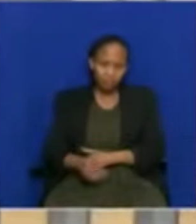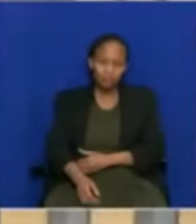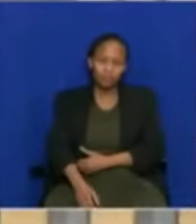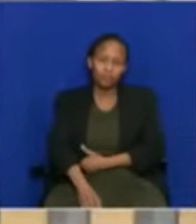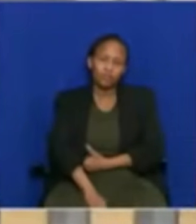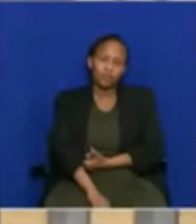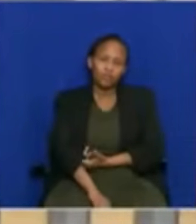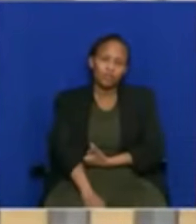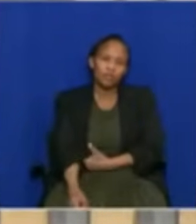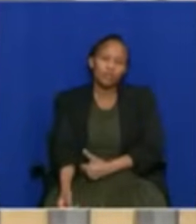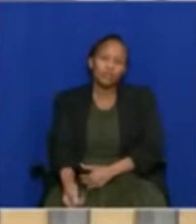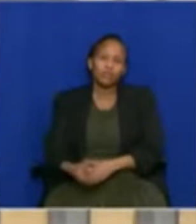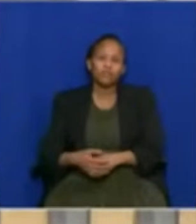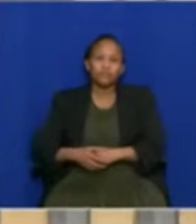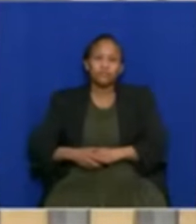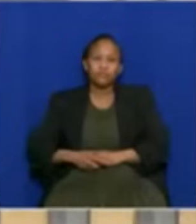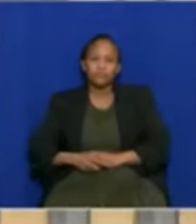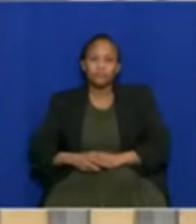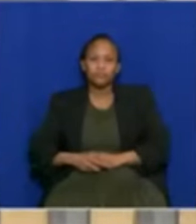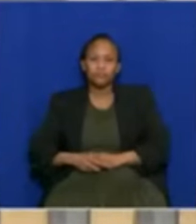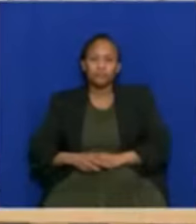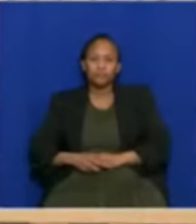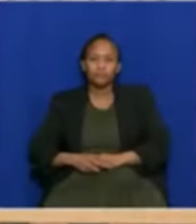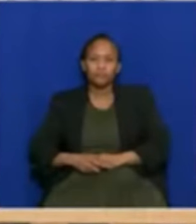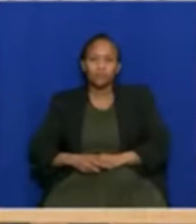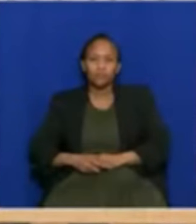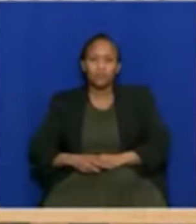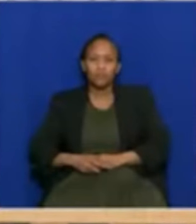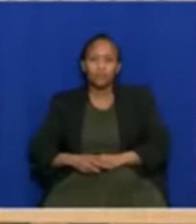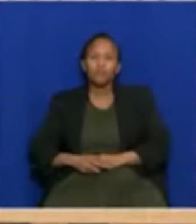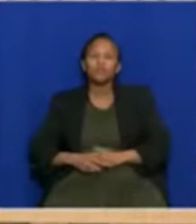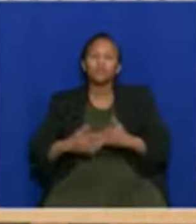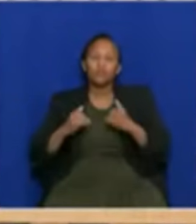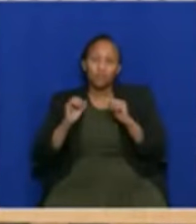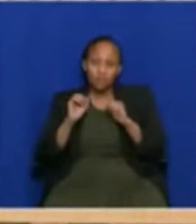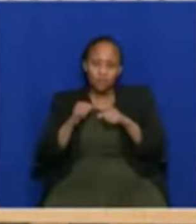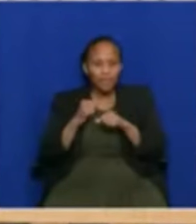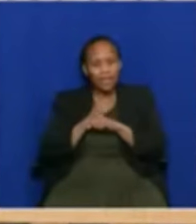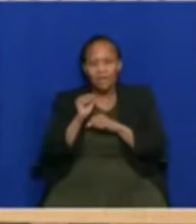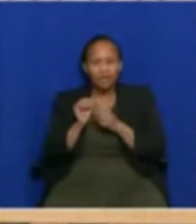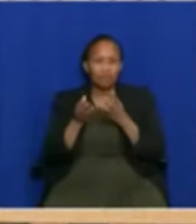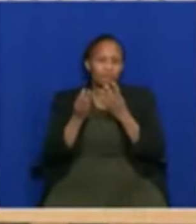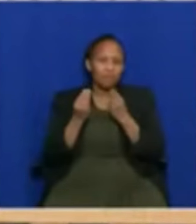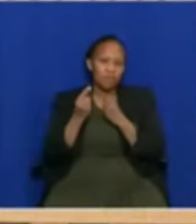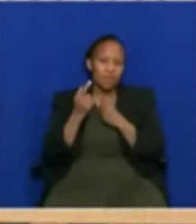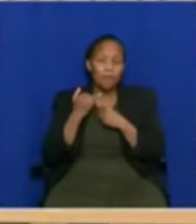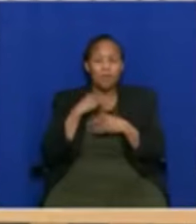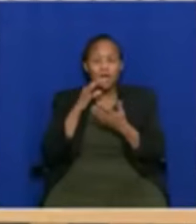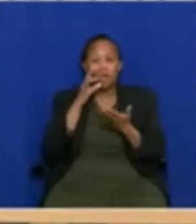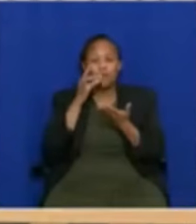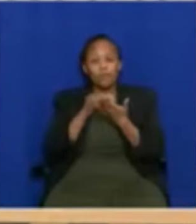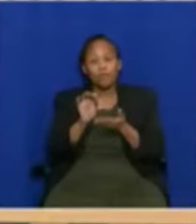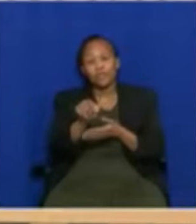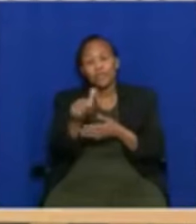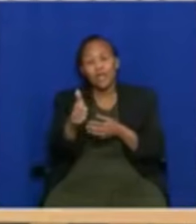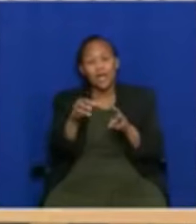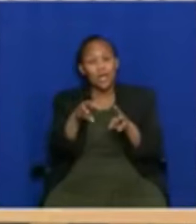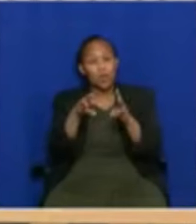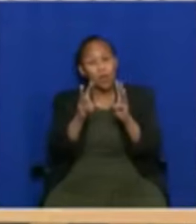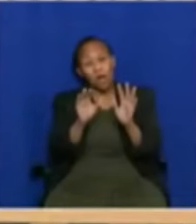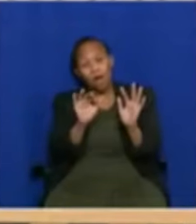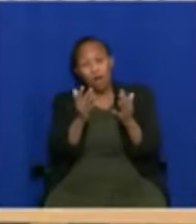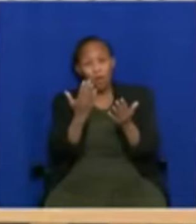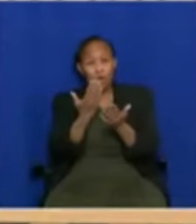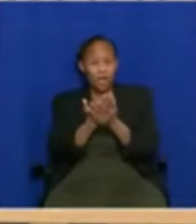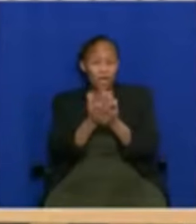I did think that I couldn't locate them in what was disclosed to us. So I propose another way of trying to determine the date, because that date becomes